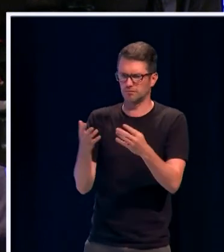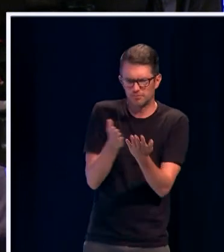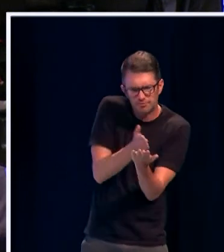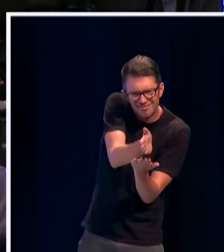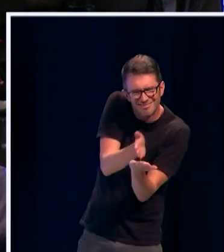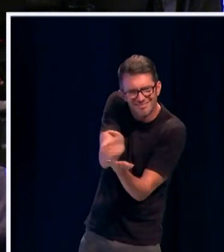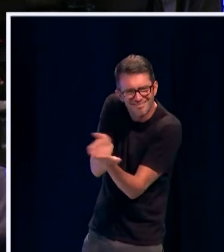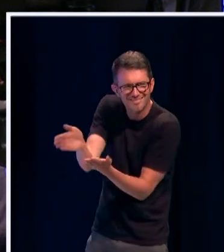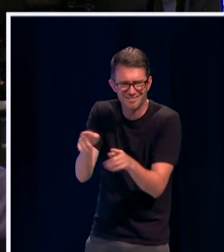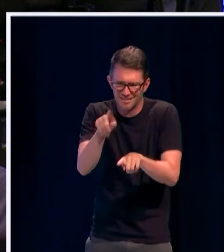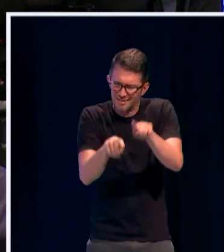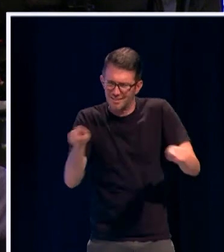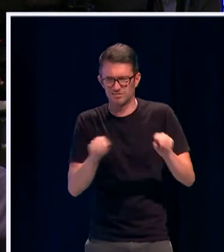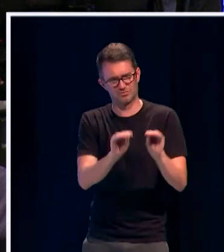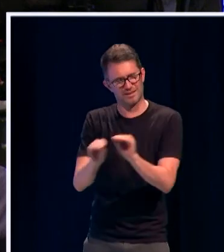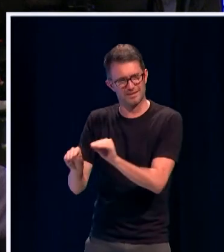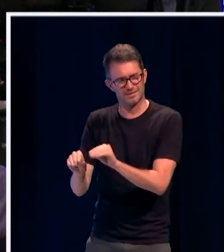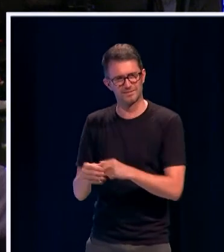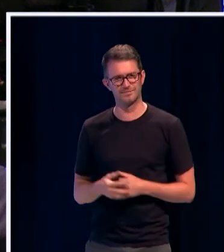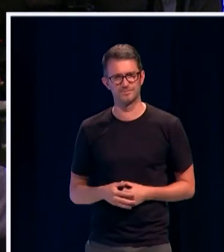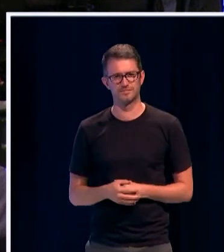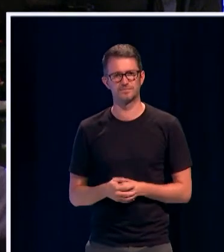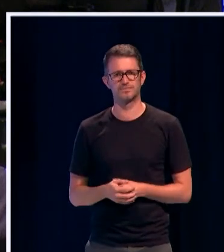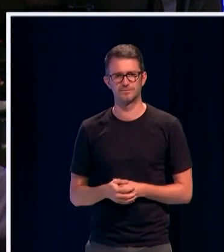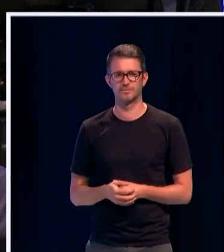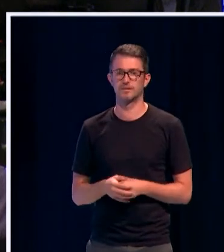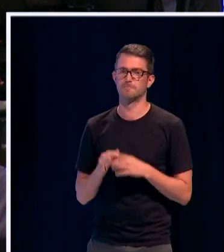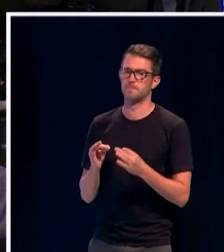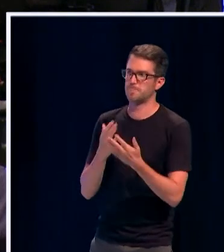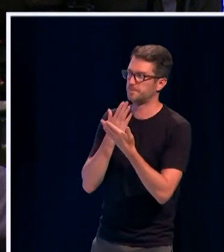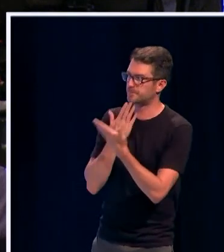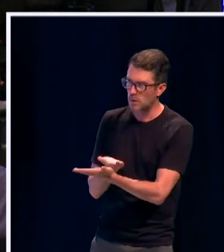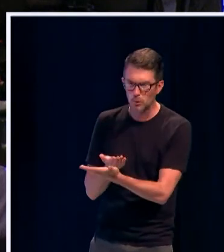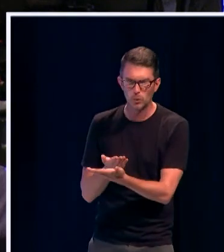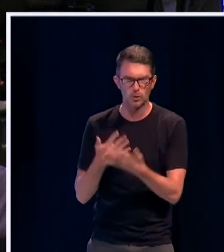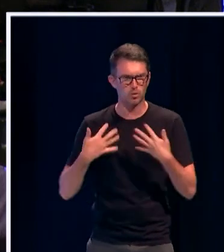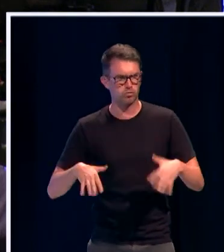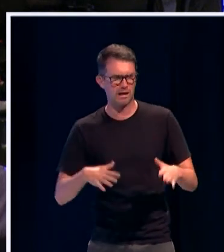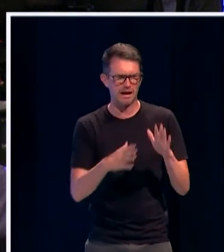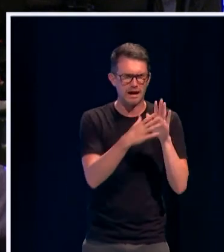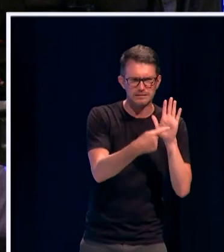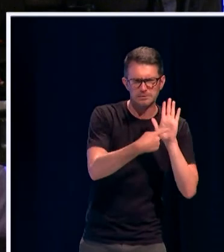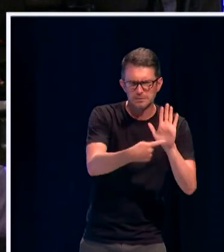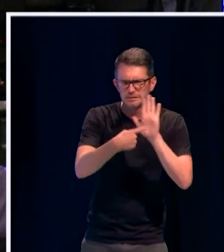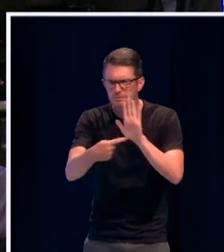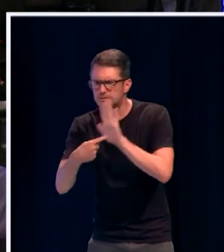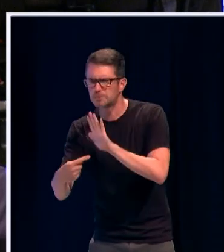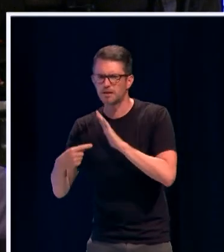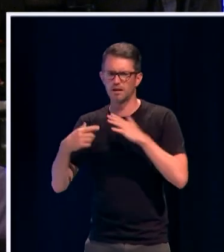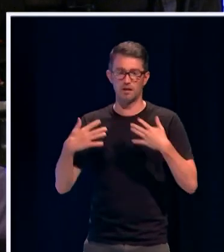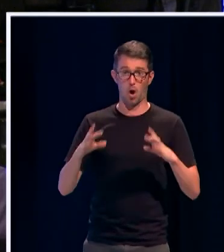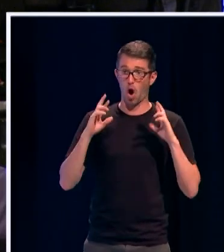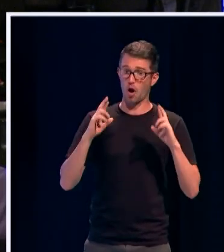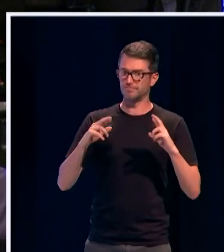good examples and practices that I hope that in the future we could multiply it. We also hear that peer support is